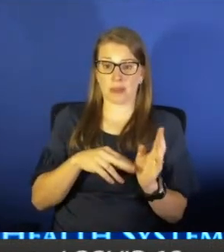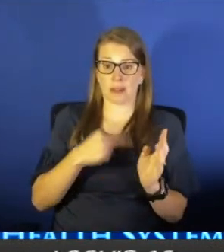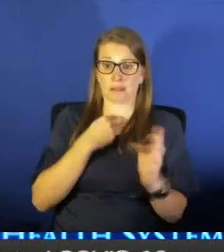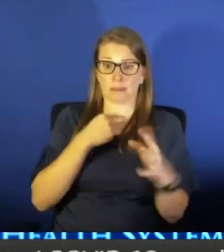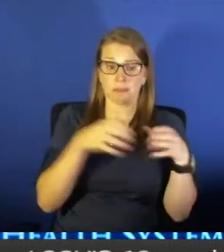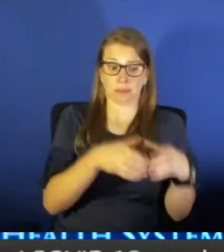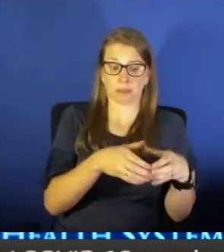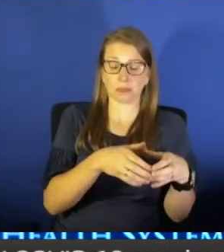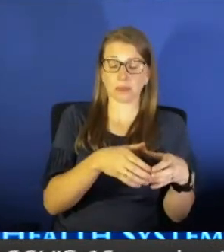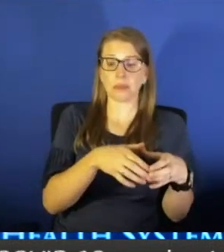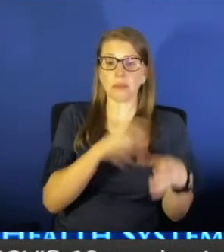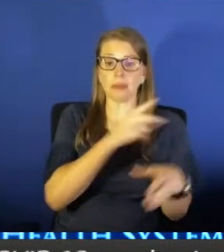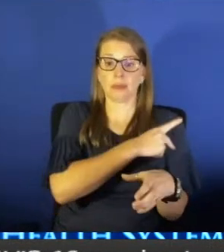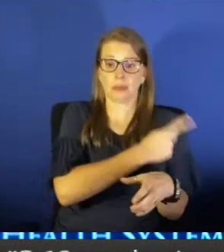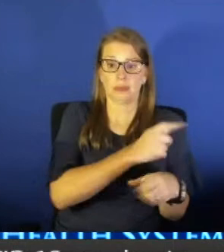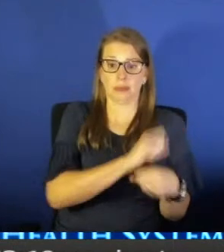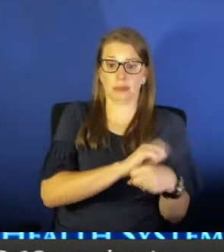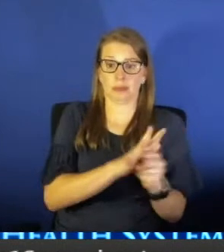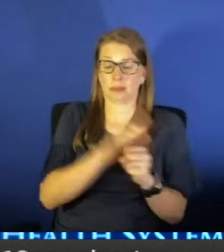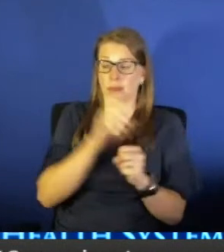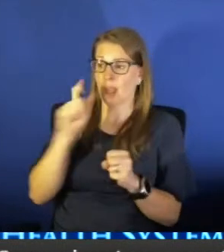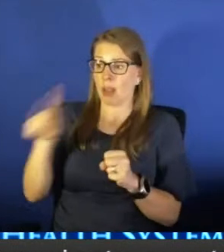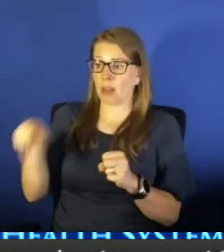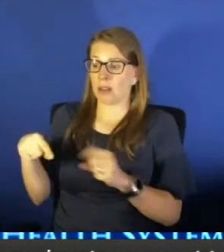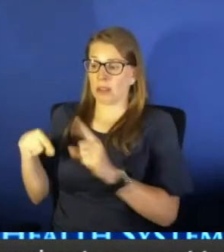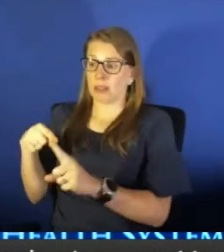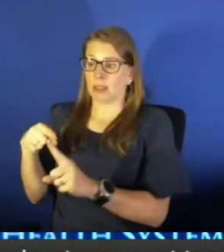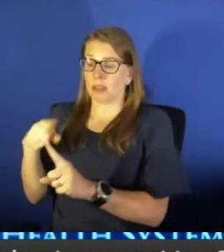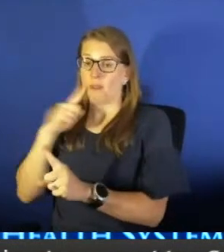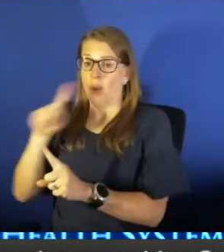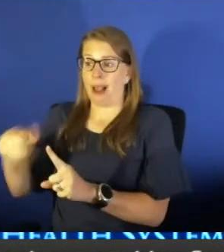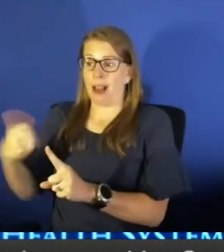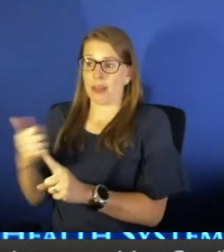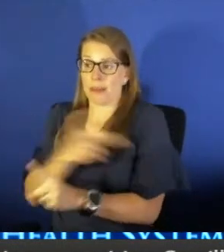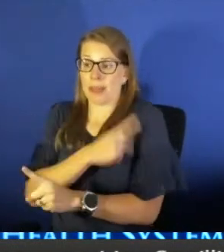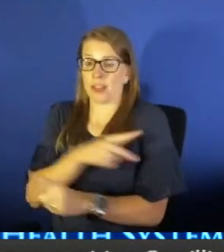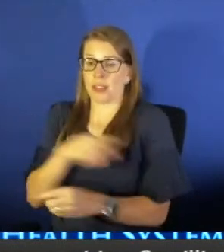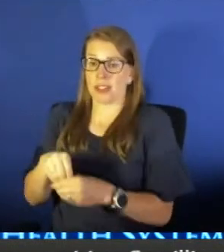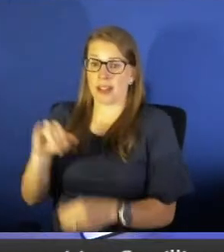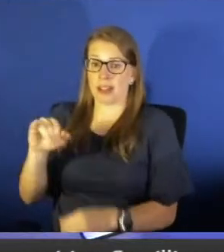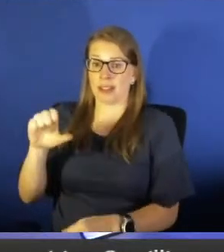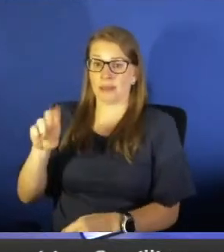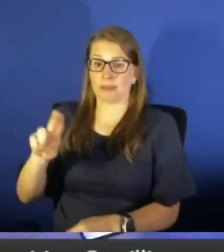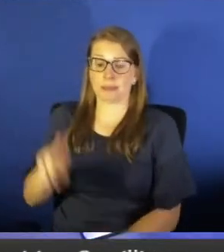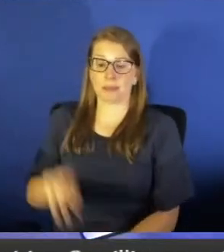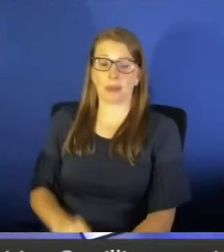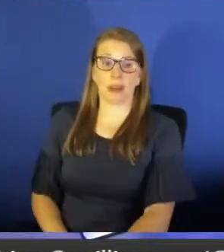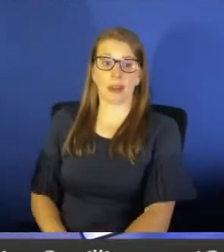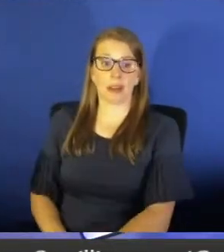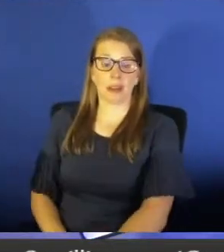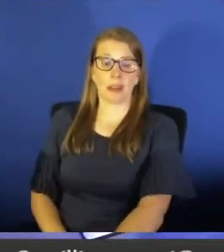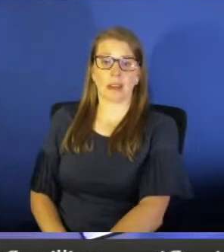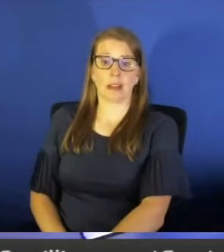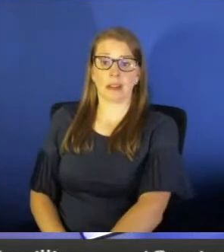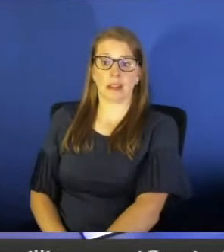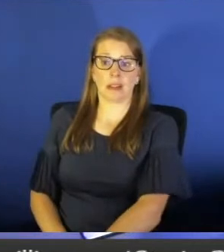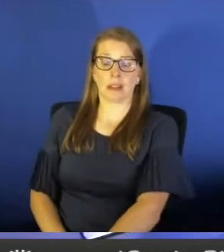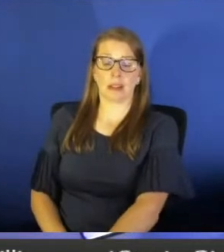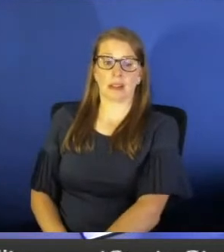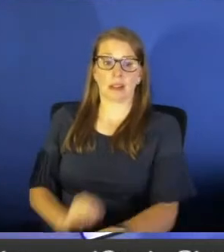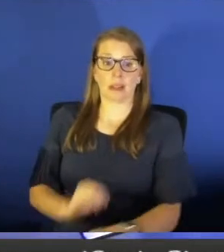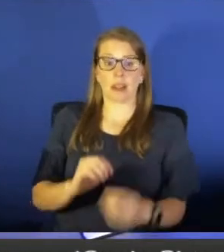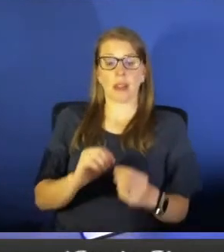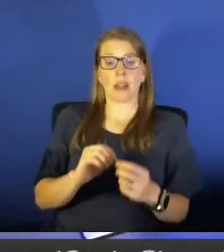the other patients in the ICU. So the demands are not just material, but it's also personnel. Well, Dr. Flynn said it. There were a lot of times when all the machines were on, right?